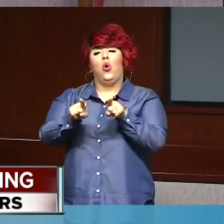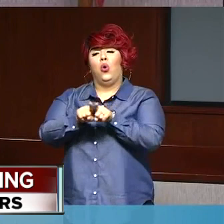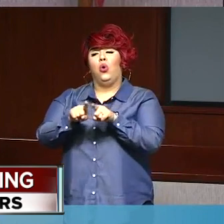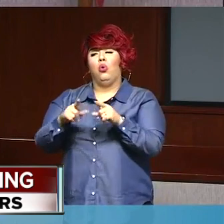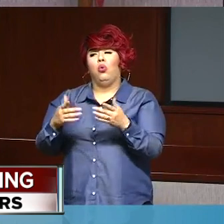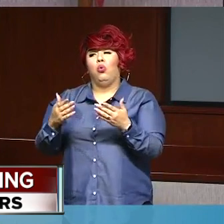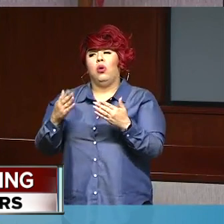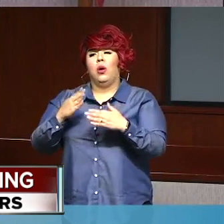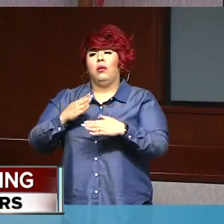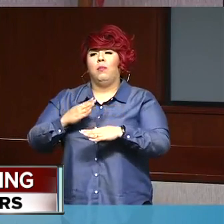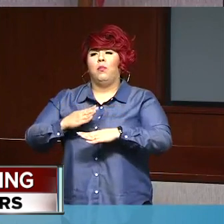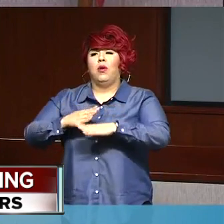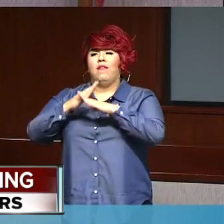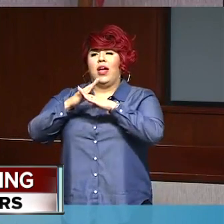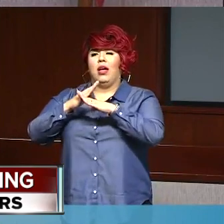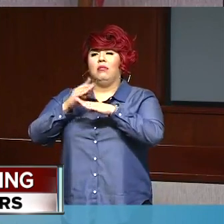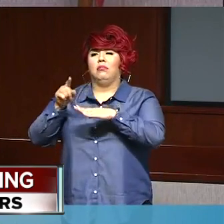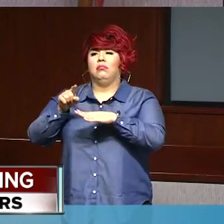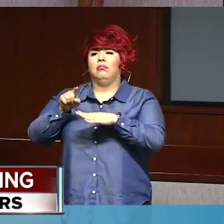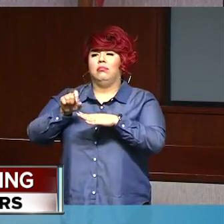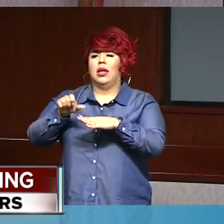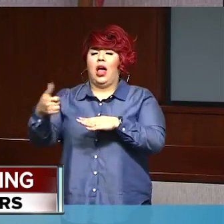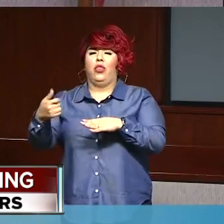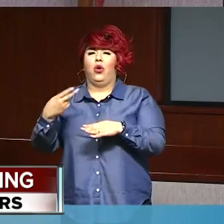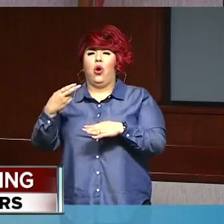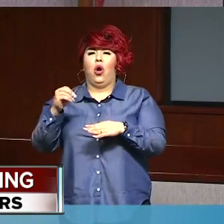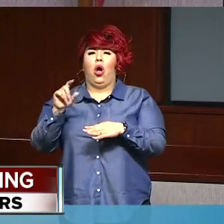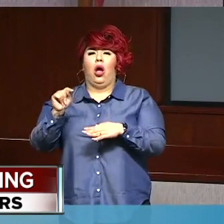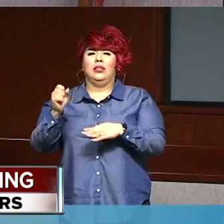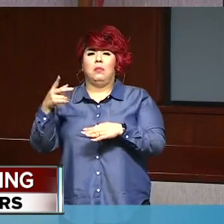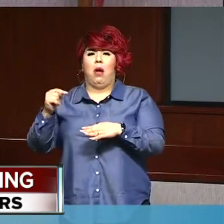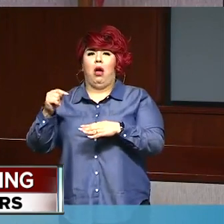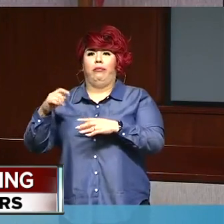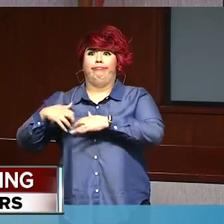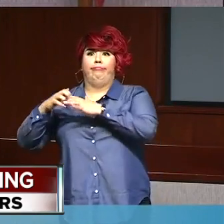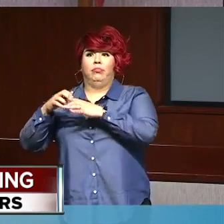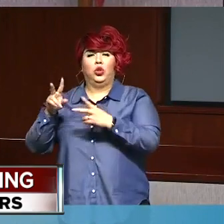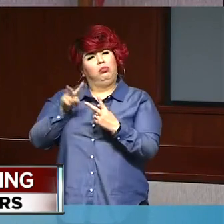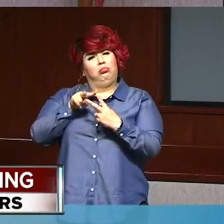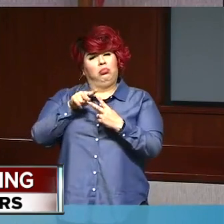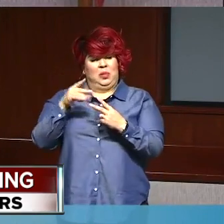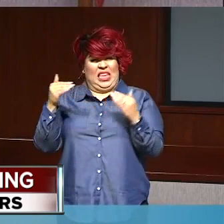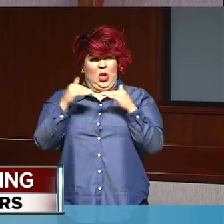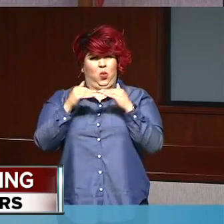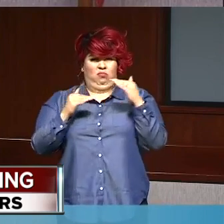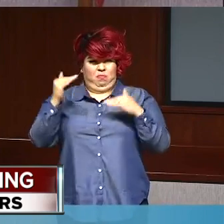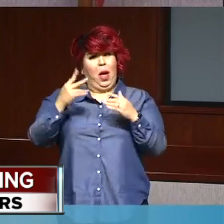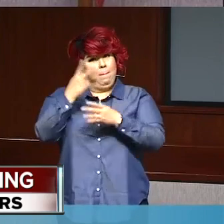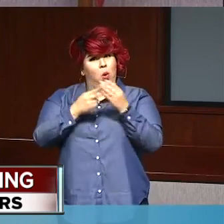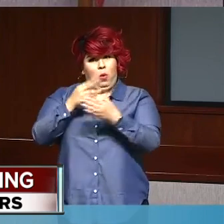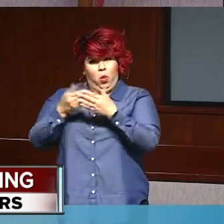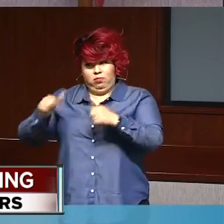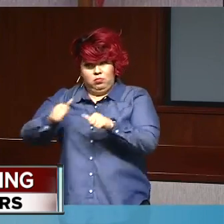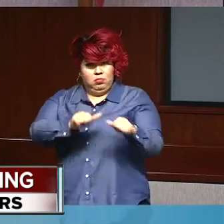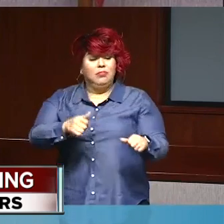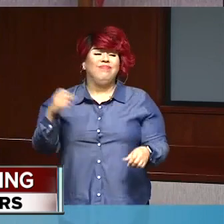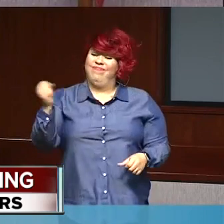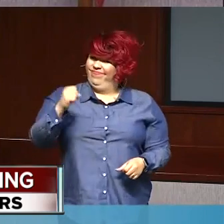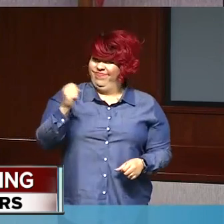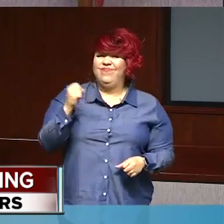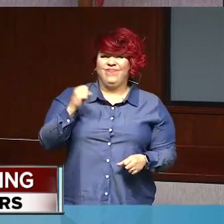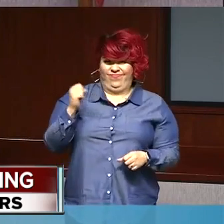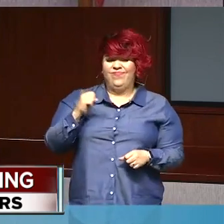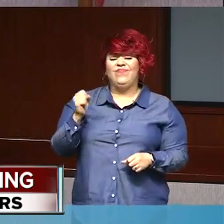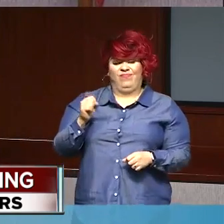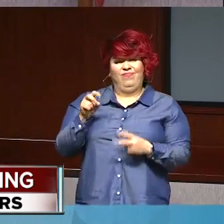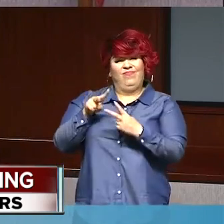to prevent a hotspot at the other facilities? Is there kind of an equal balance that the county and state are doing? Yes, each one of these sites, each one of